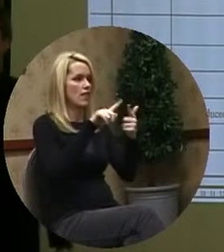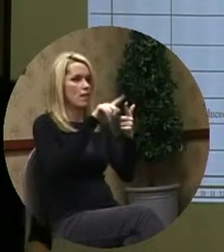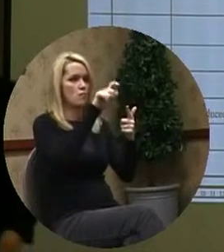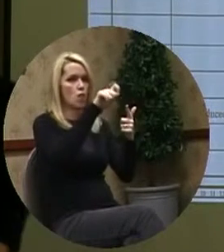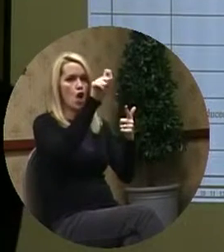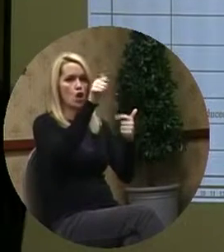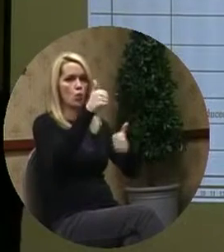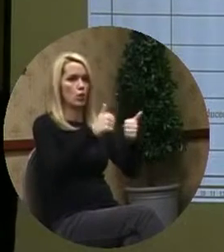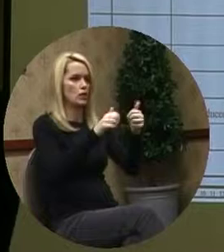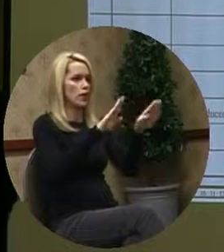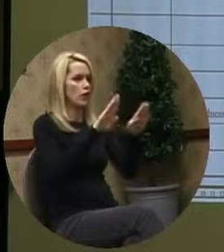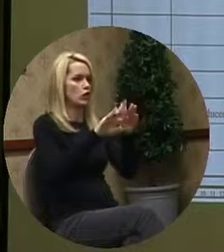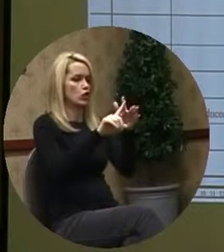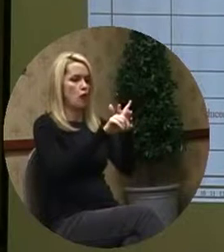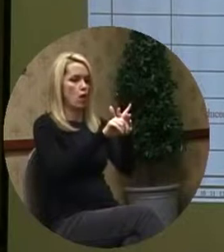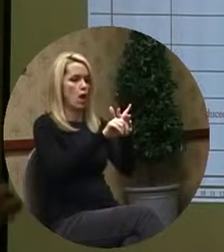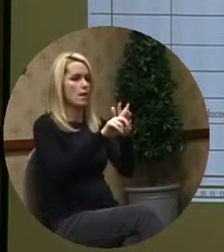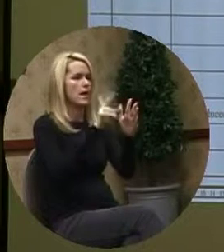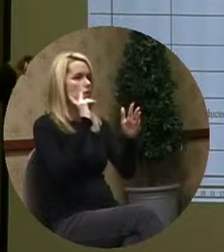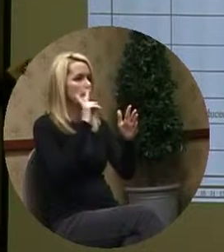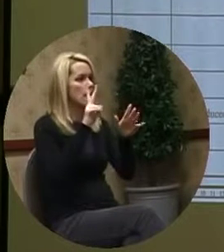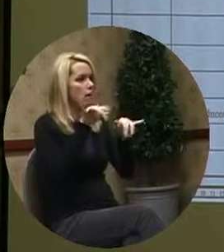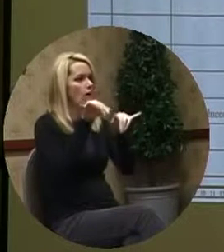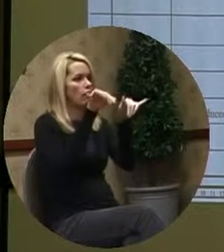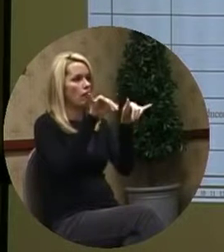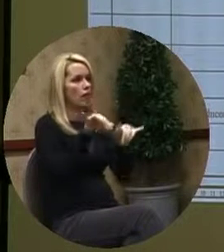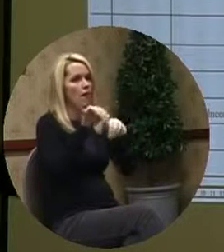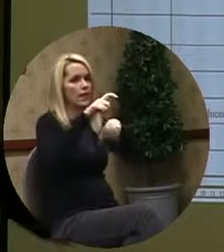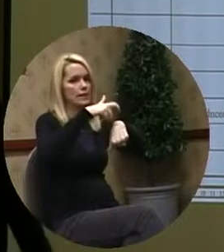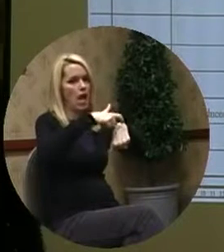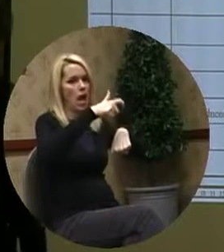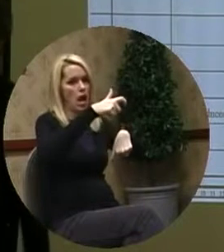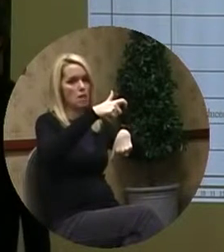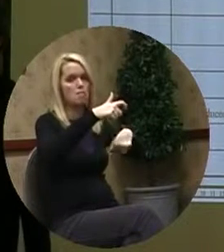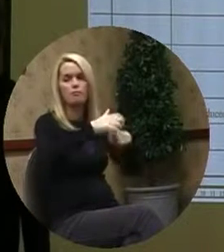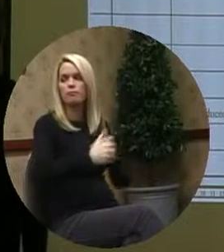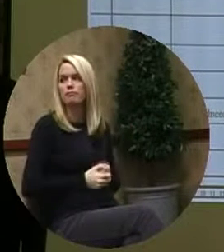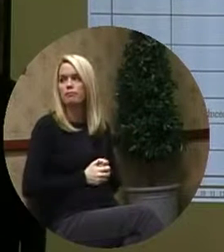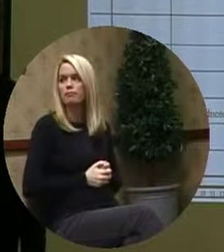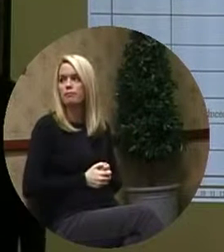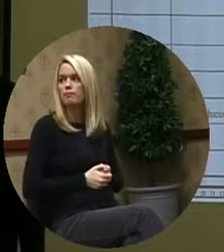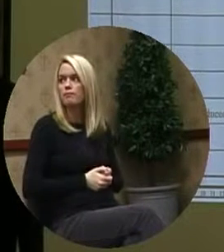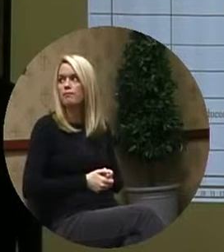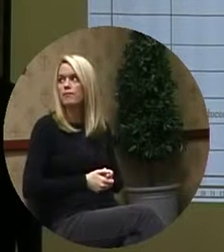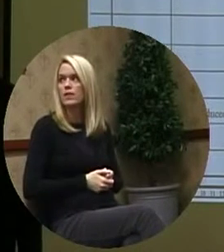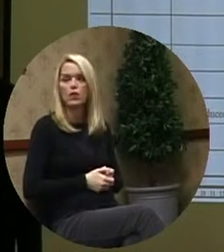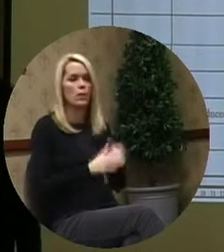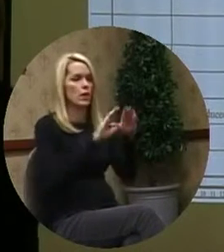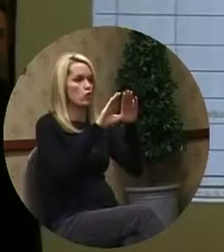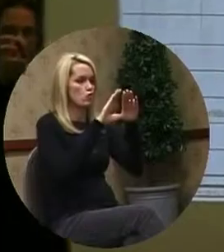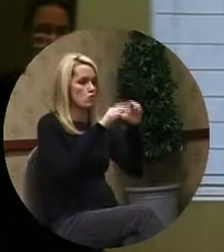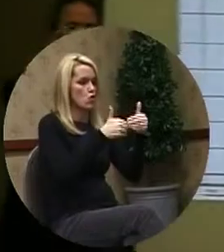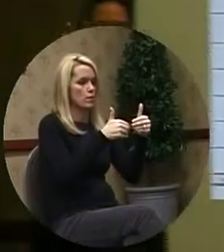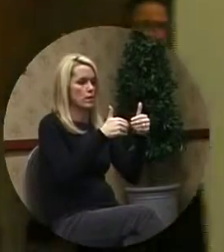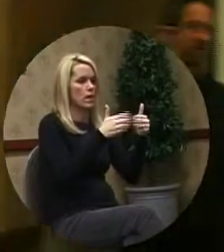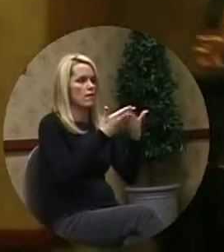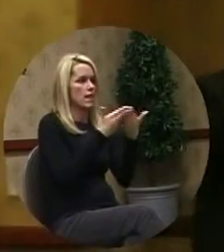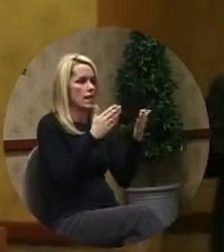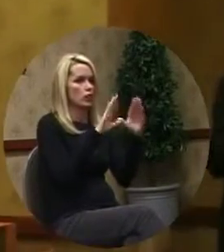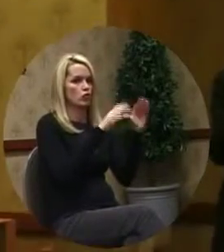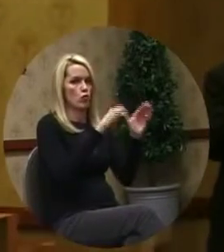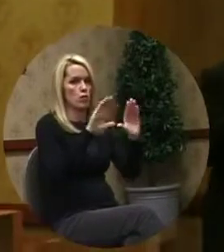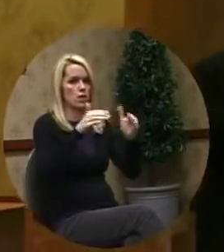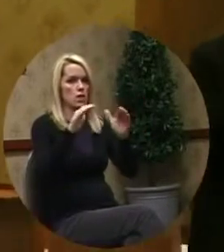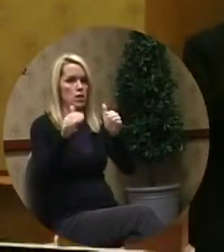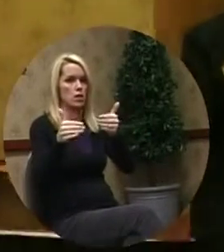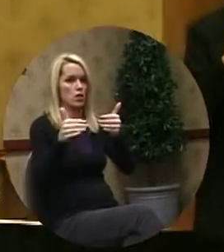which behaviors, which times. And what you'll start finding is you'll start seeing groups of things. You'll see where it groups together in